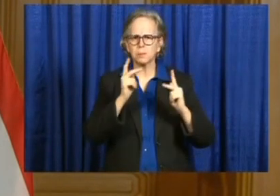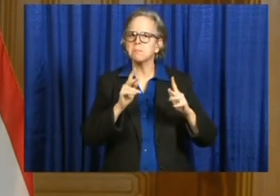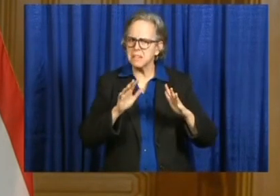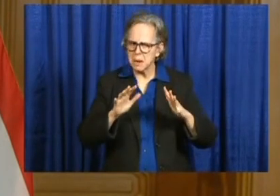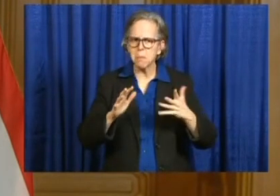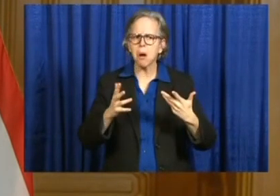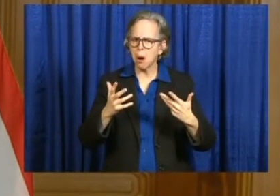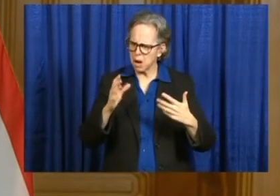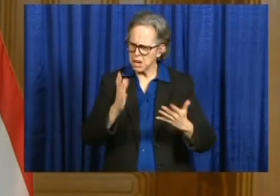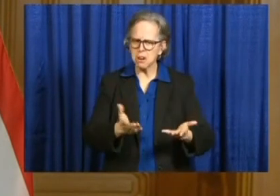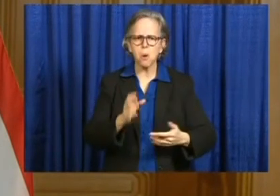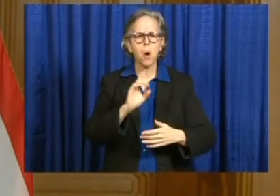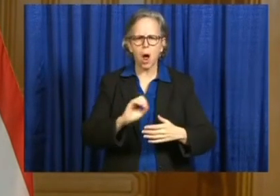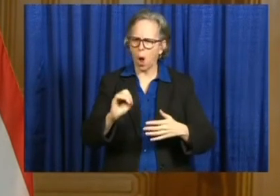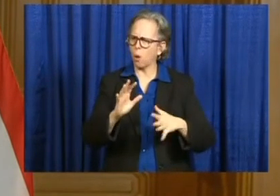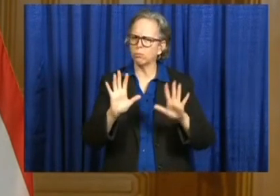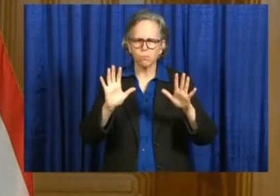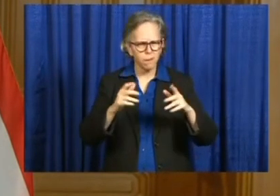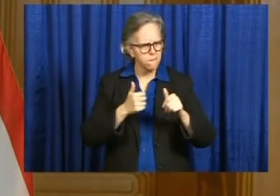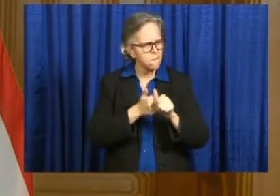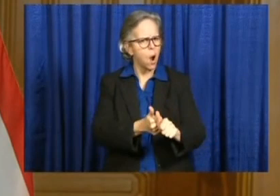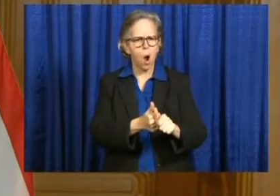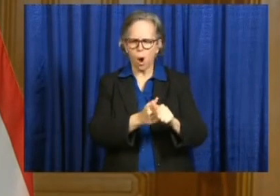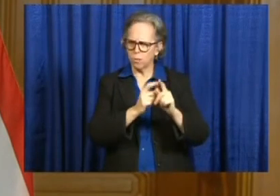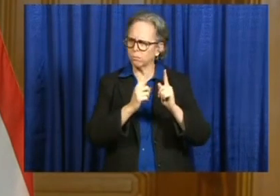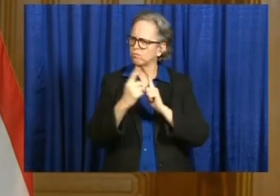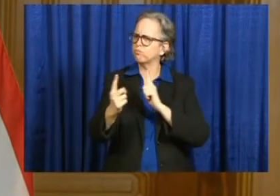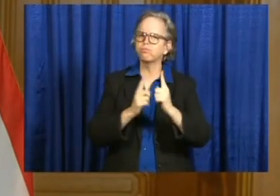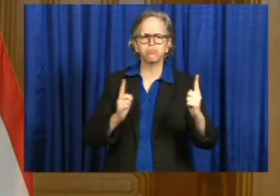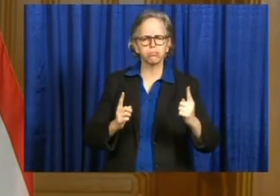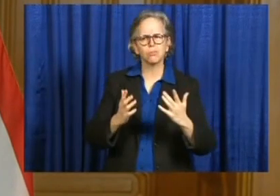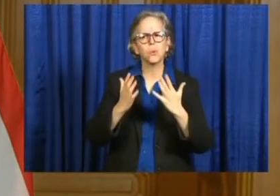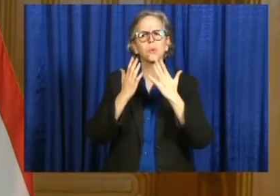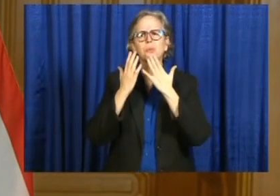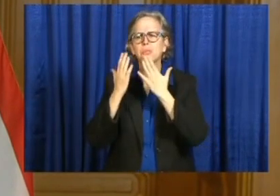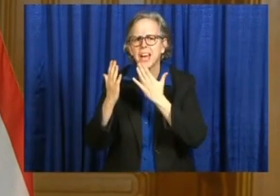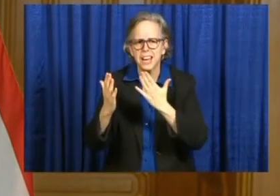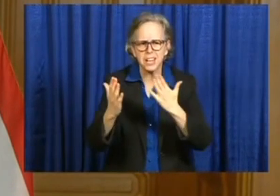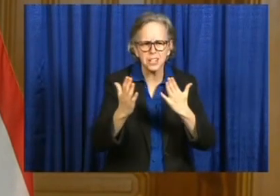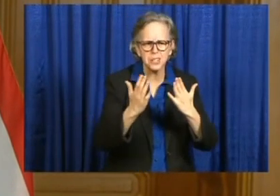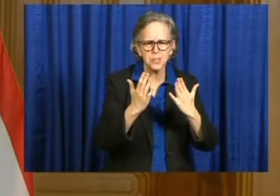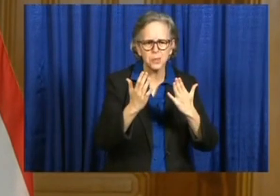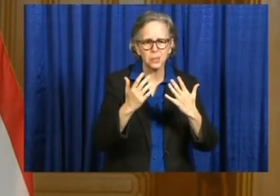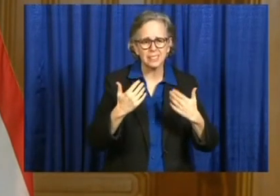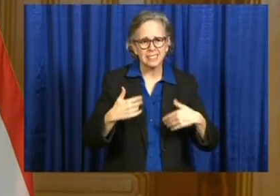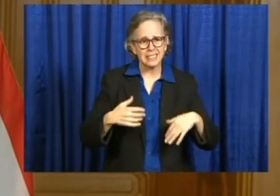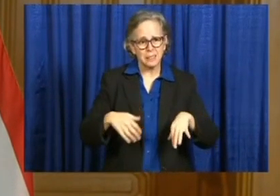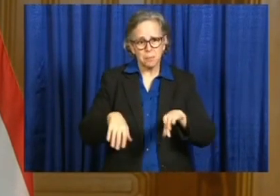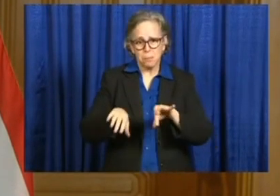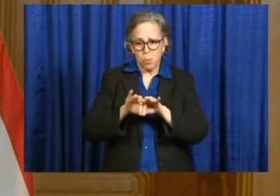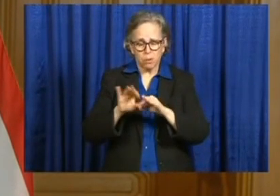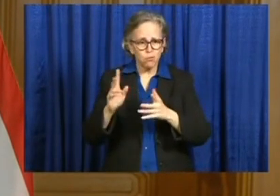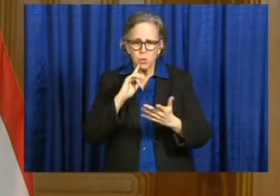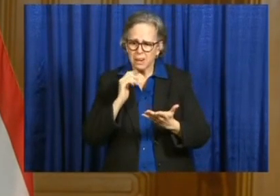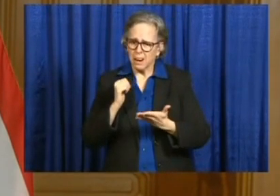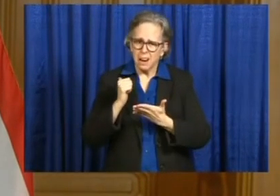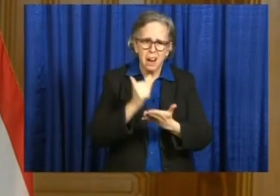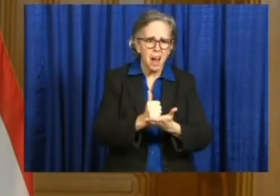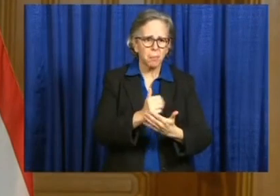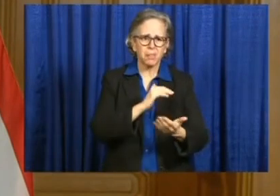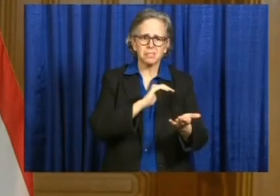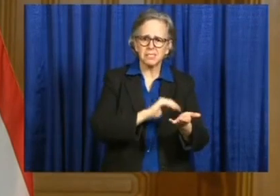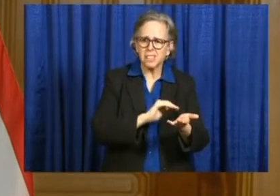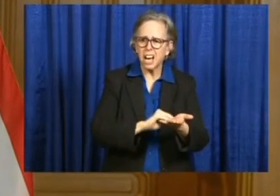thank you very, very much. It matters a lot. It's buying really our medical community, our hospitals, additional